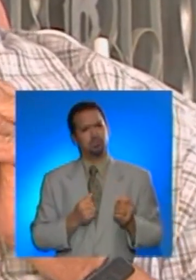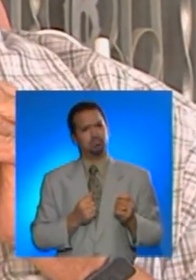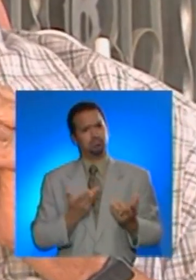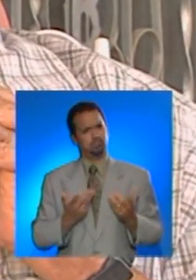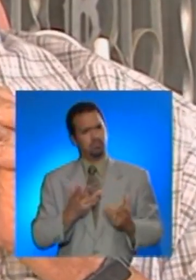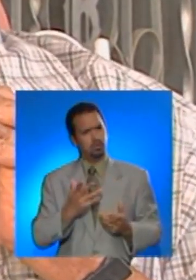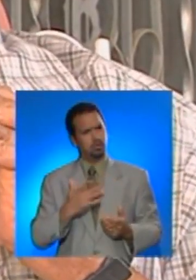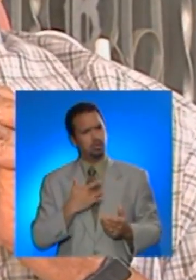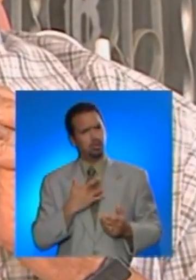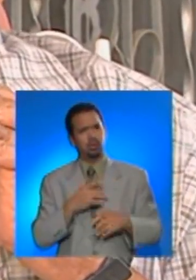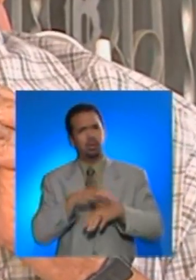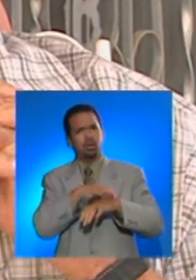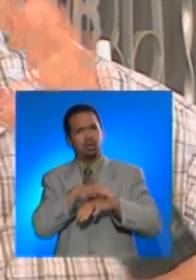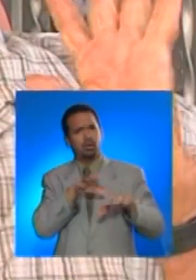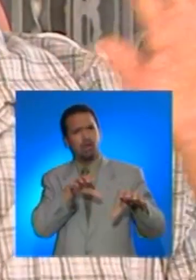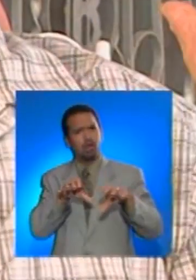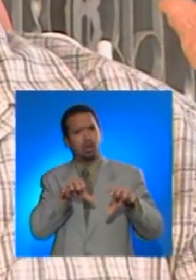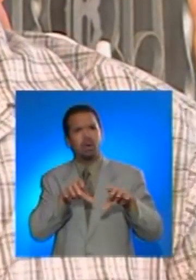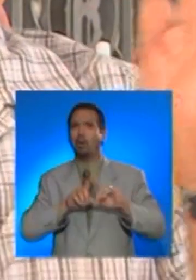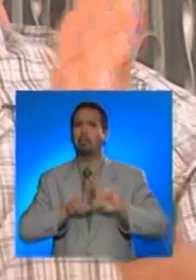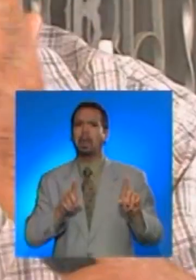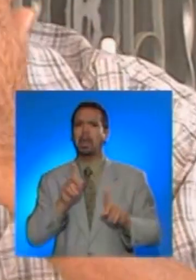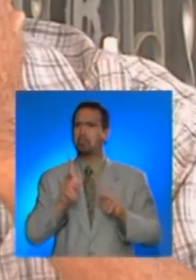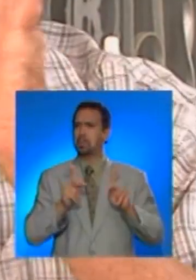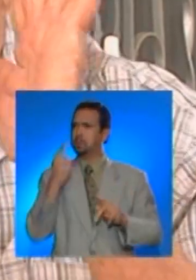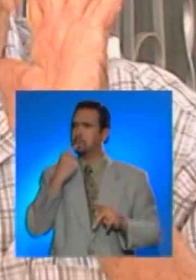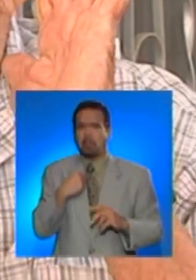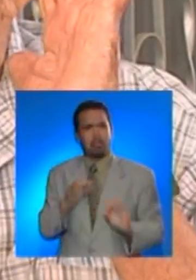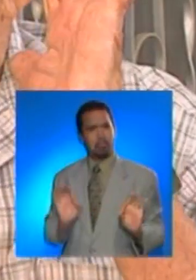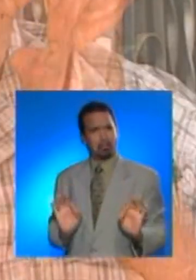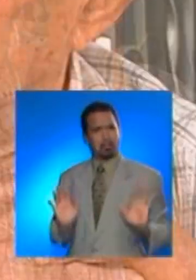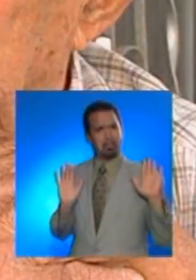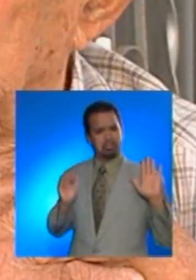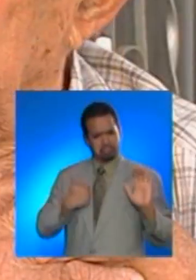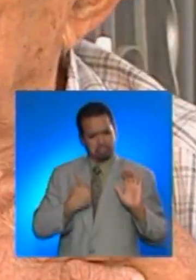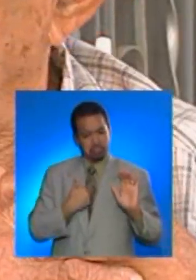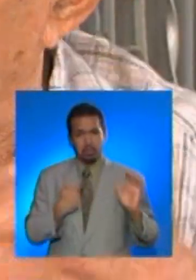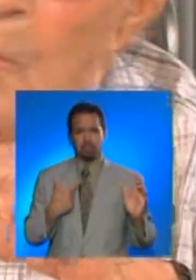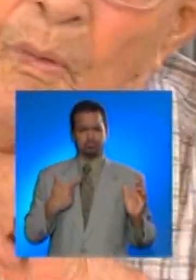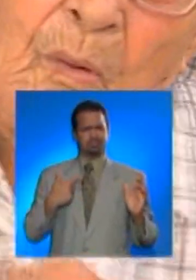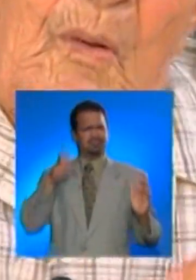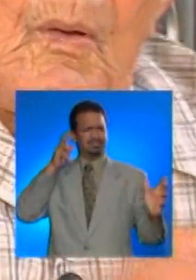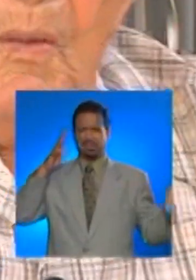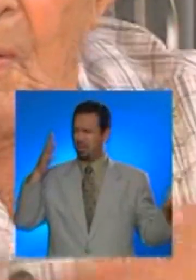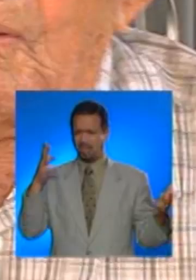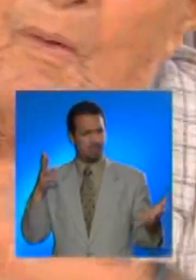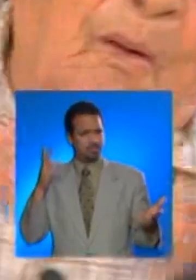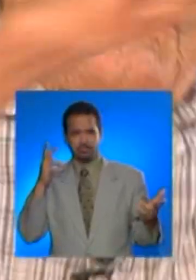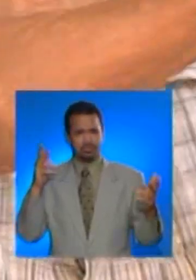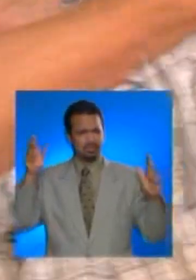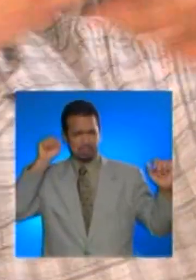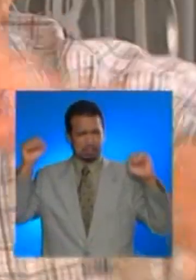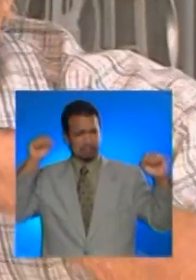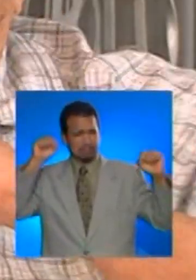Could this be an earthquake? I thought that by myself. Then suddenly,